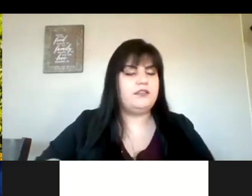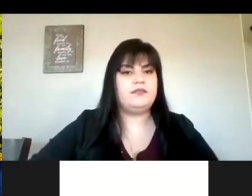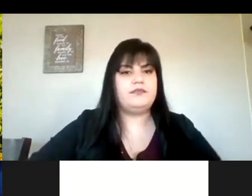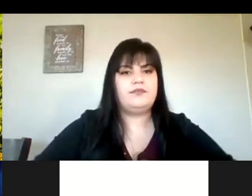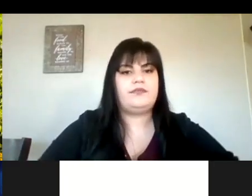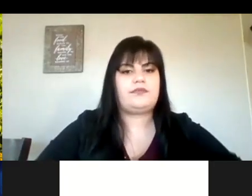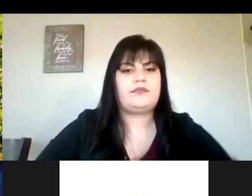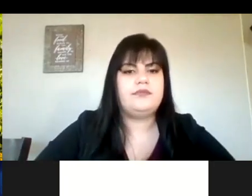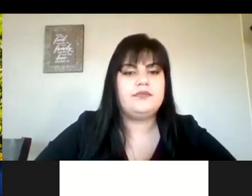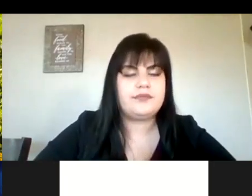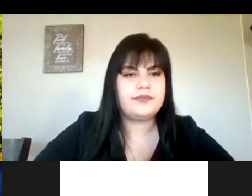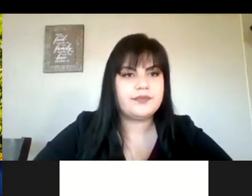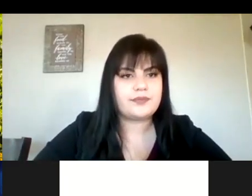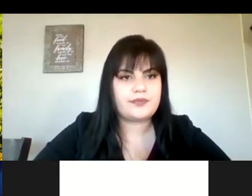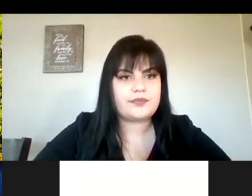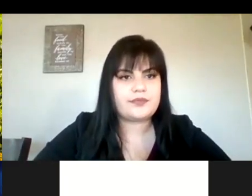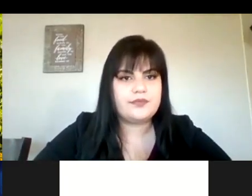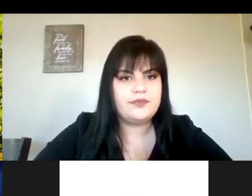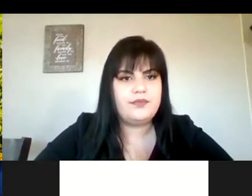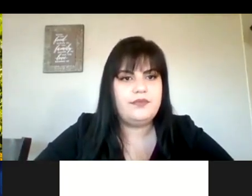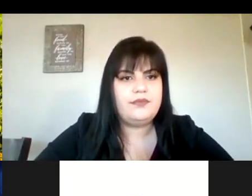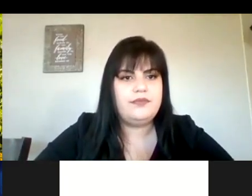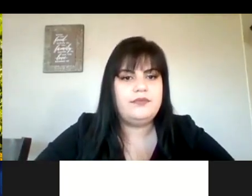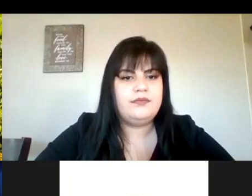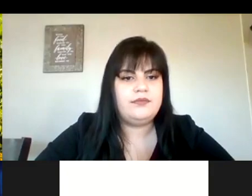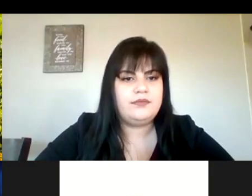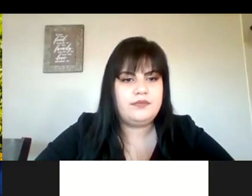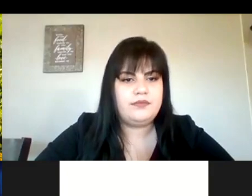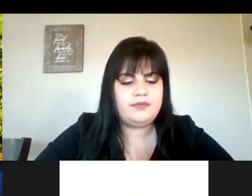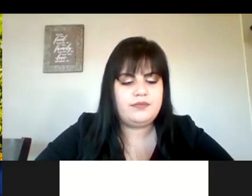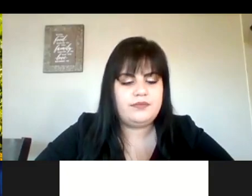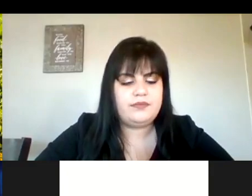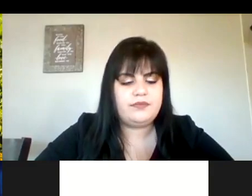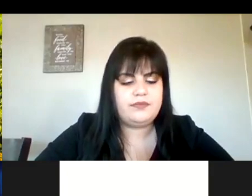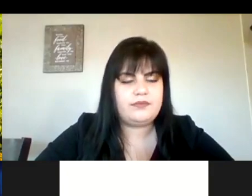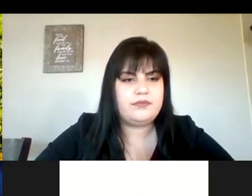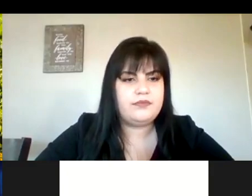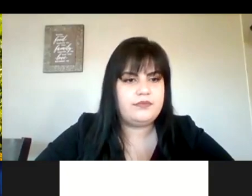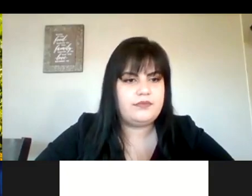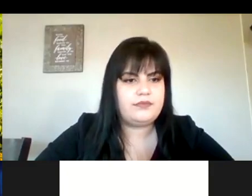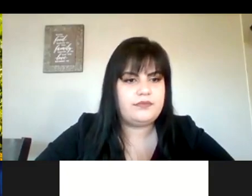within the audience that might be helpful in answering some questions.